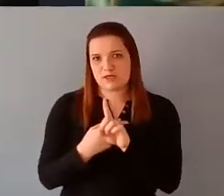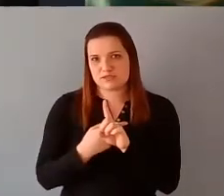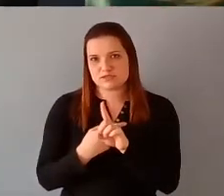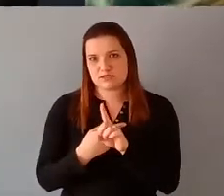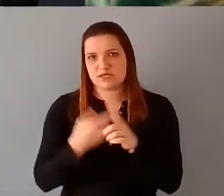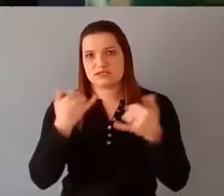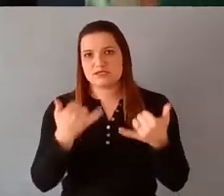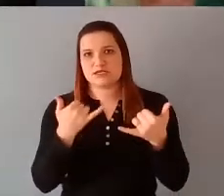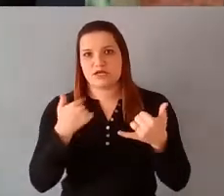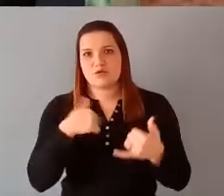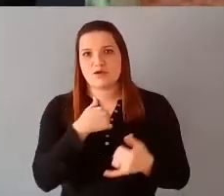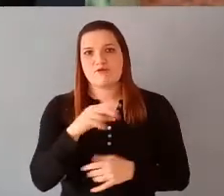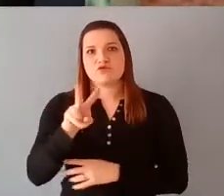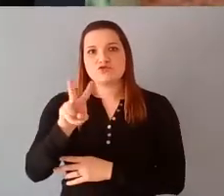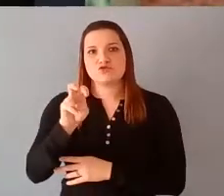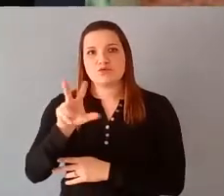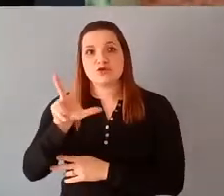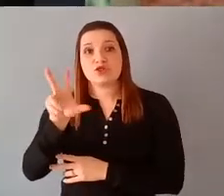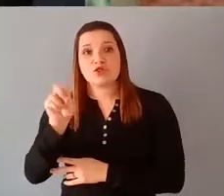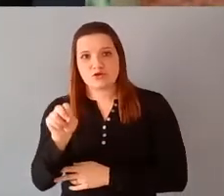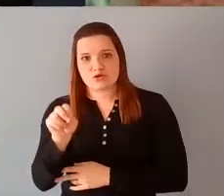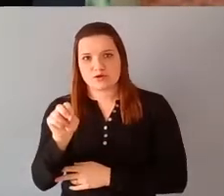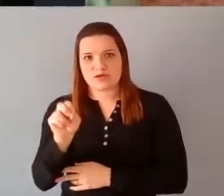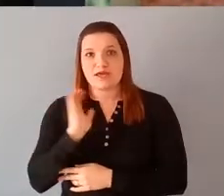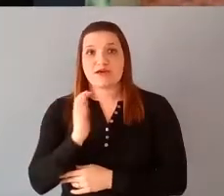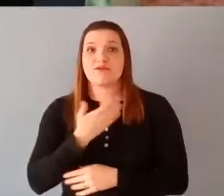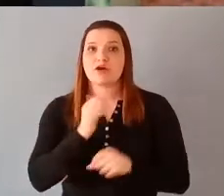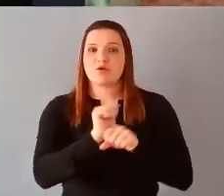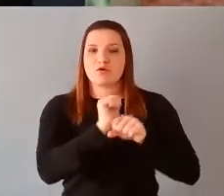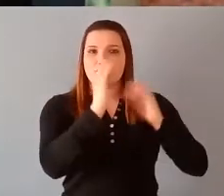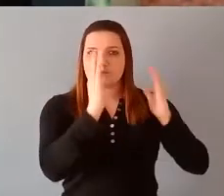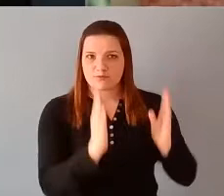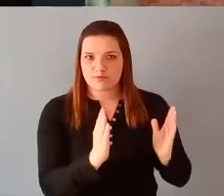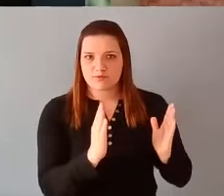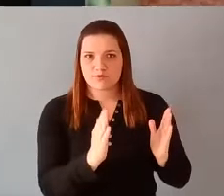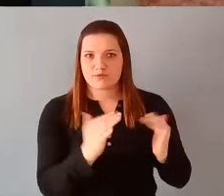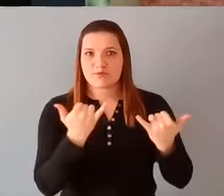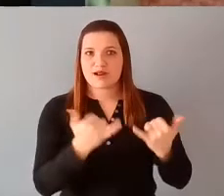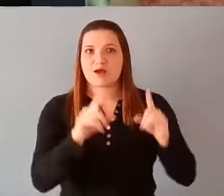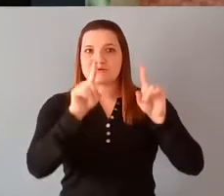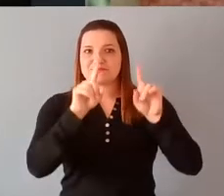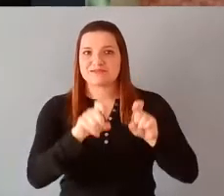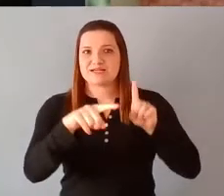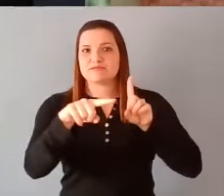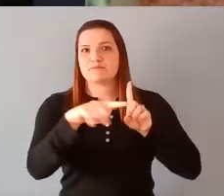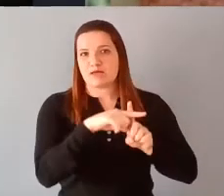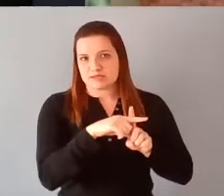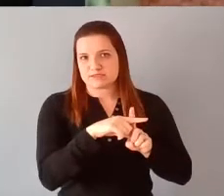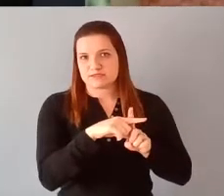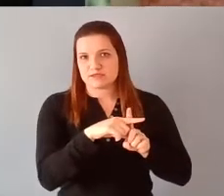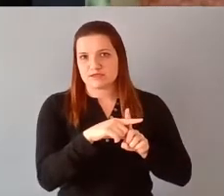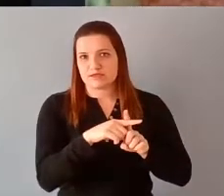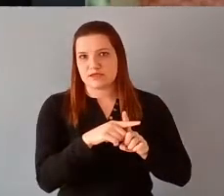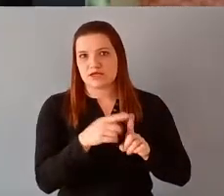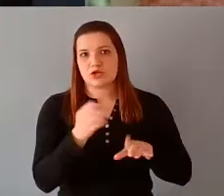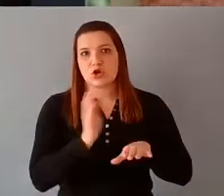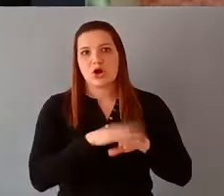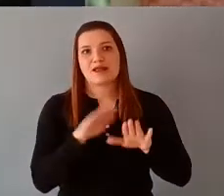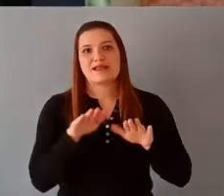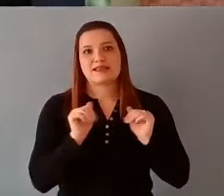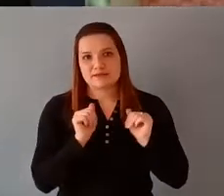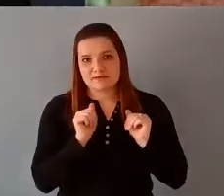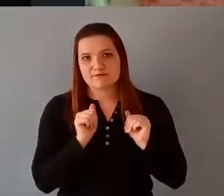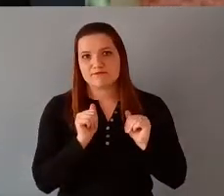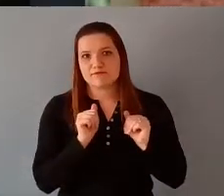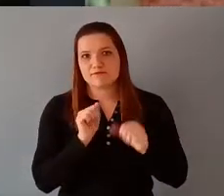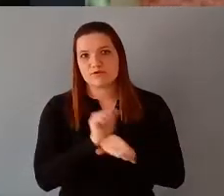have 230 of our employees that have now tested positive and are on a leave of absence as